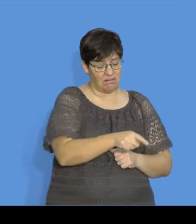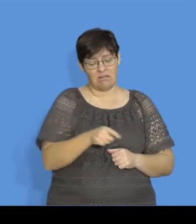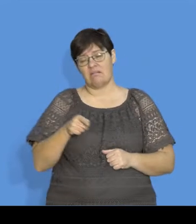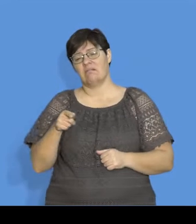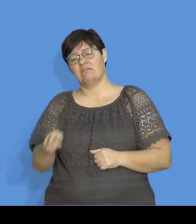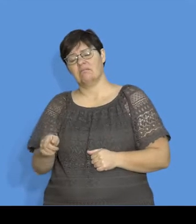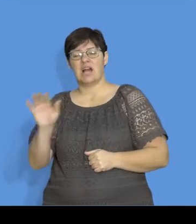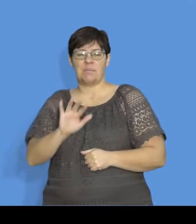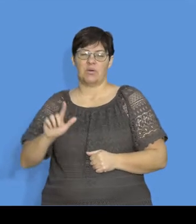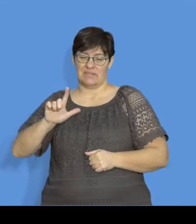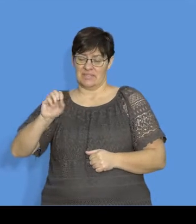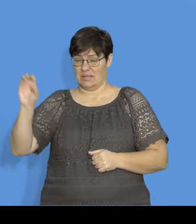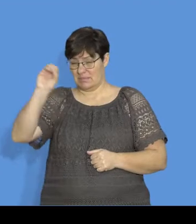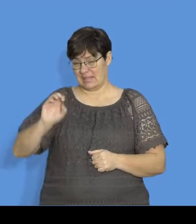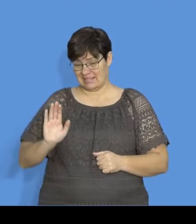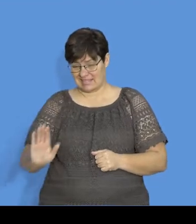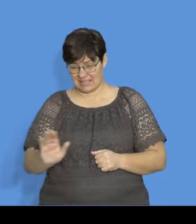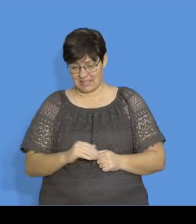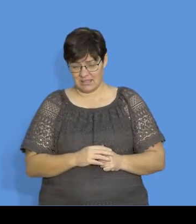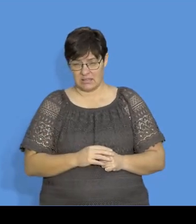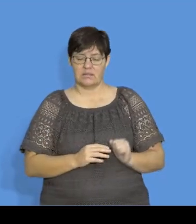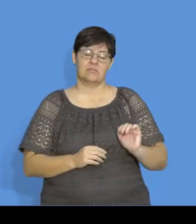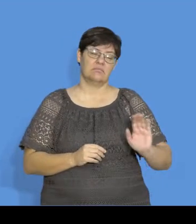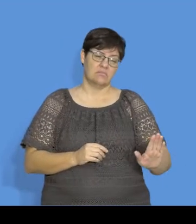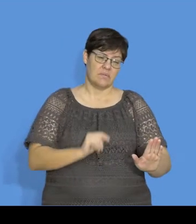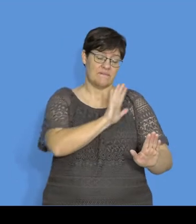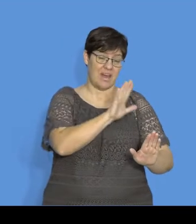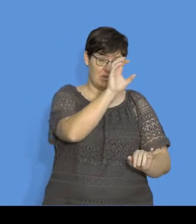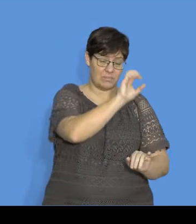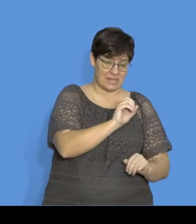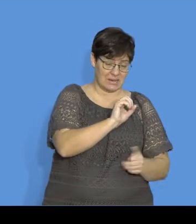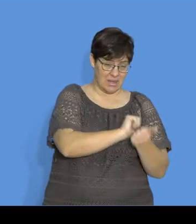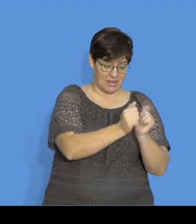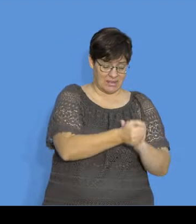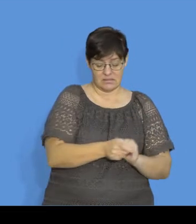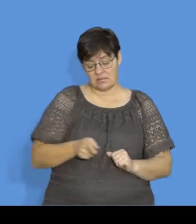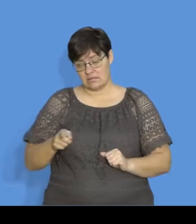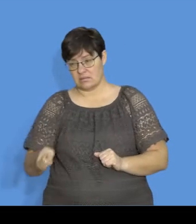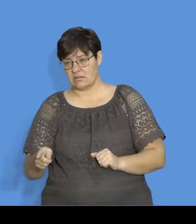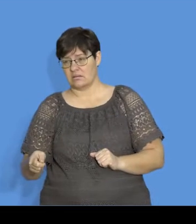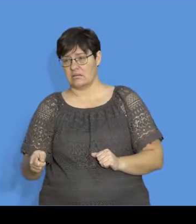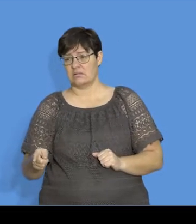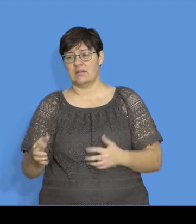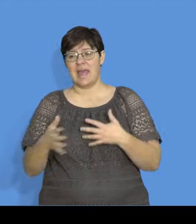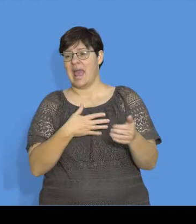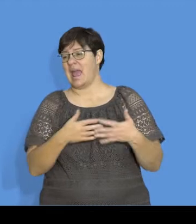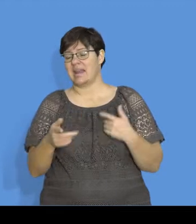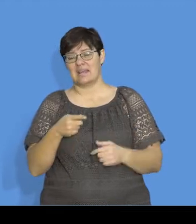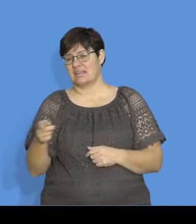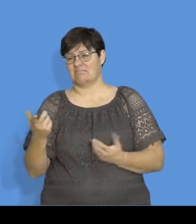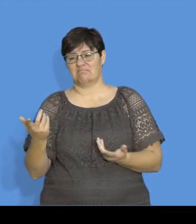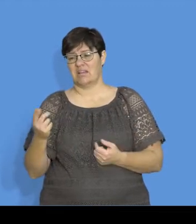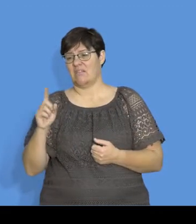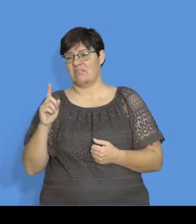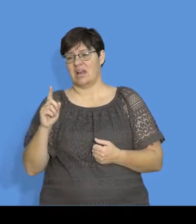67 mathematics, about 70% physical science, 85% for maths,